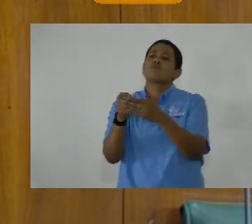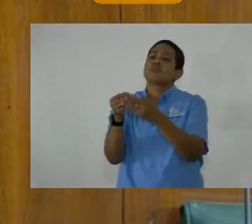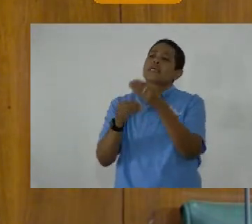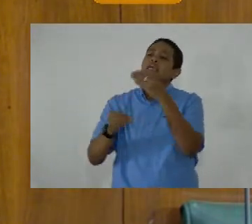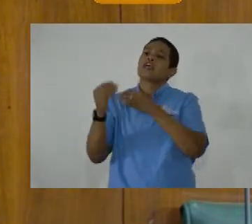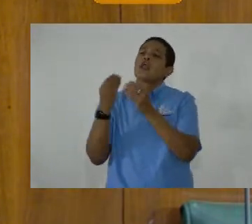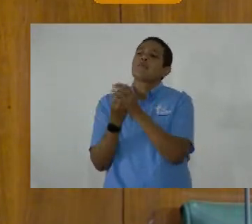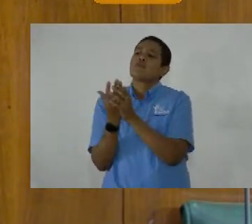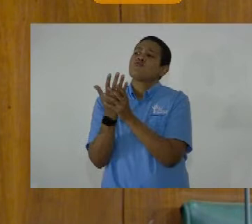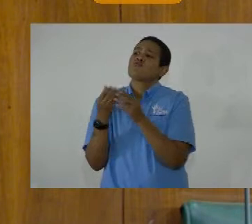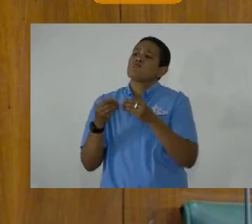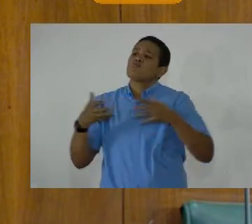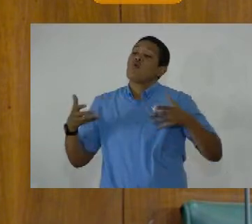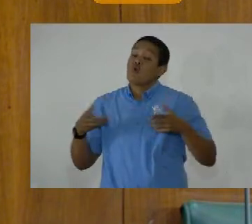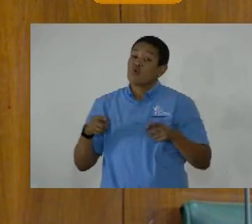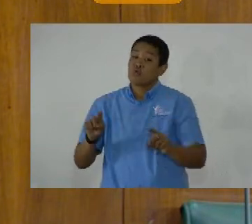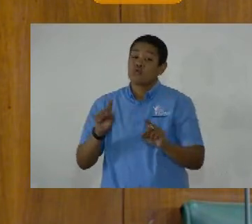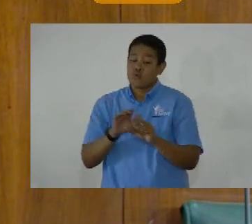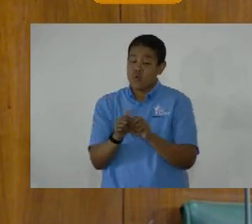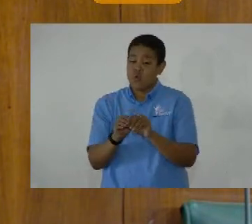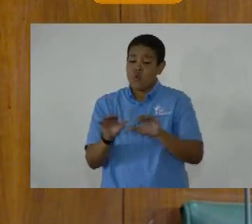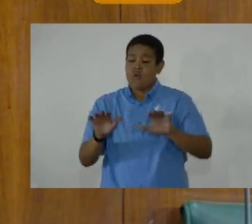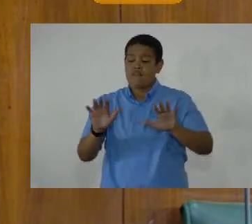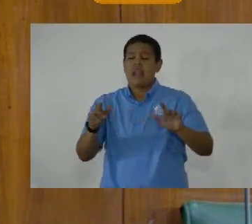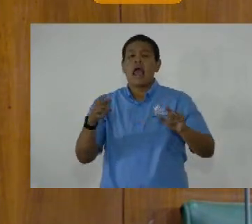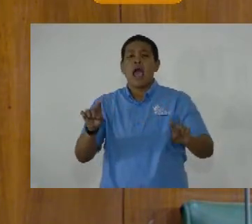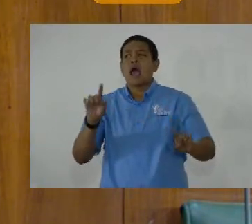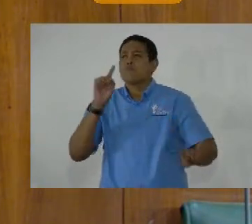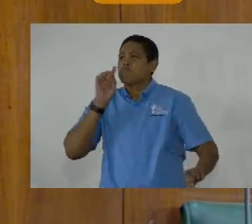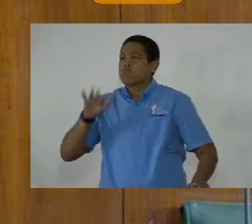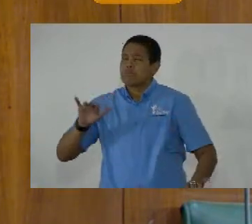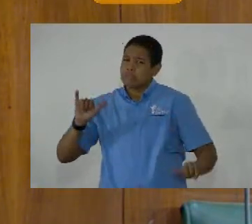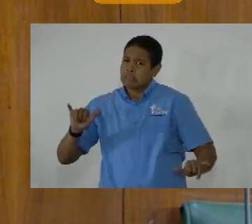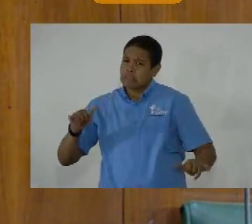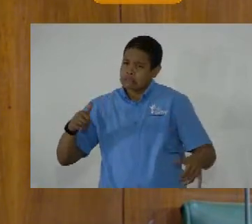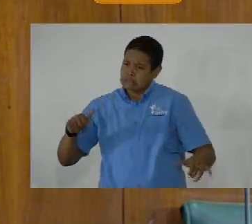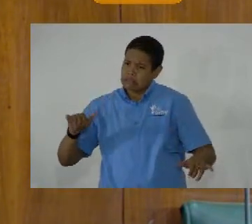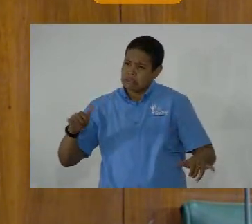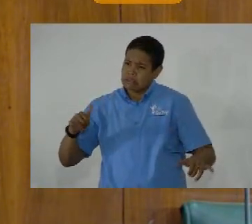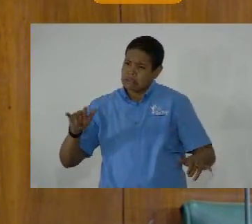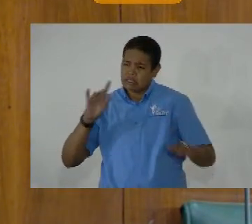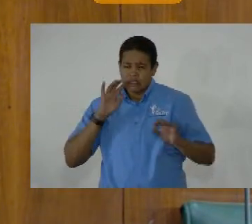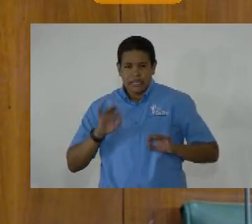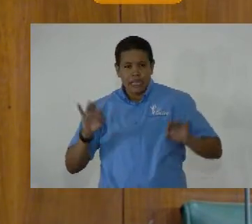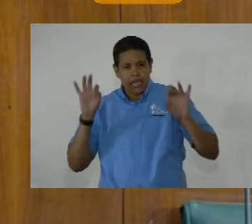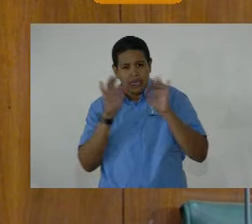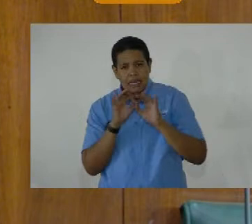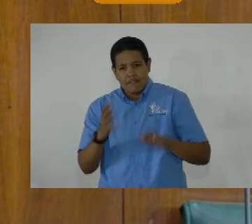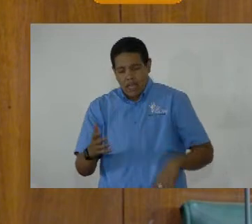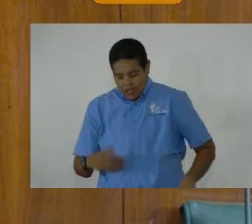growth during the pandemic was and remain significant.